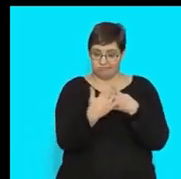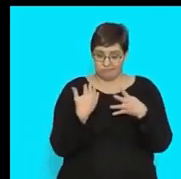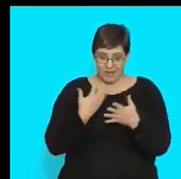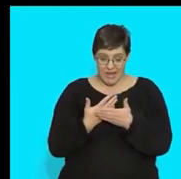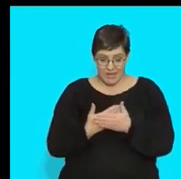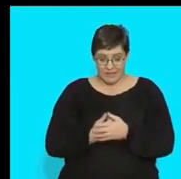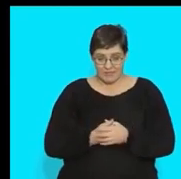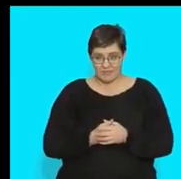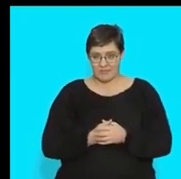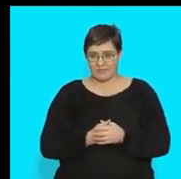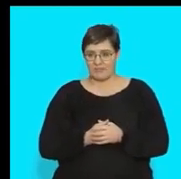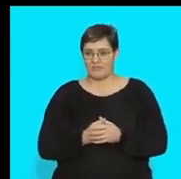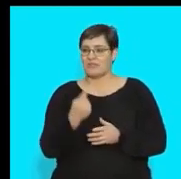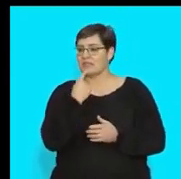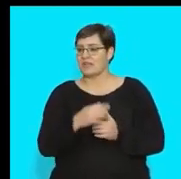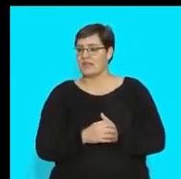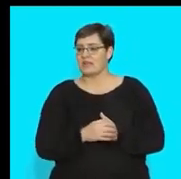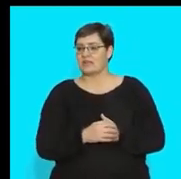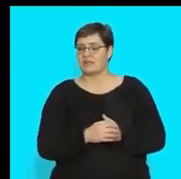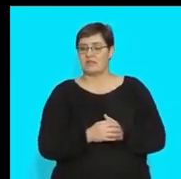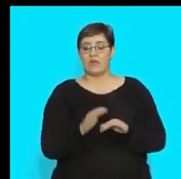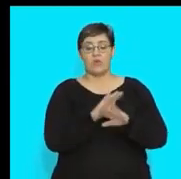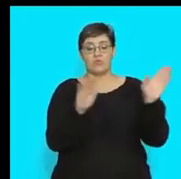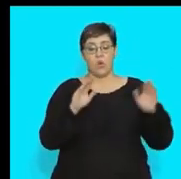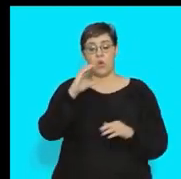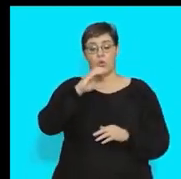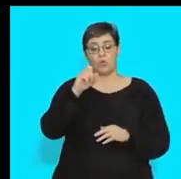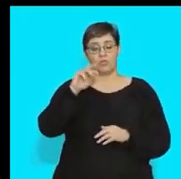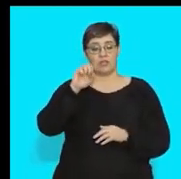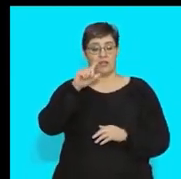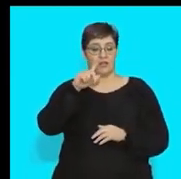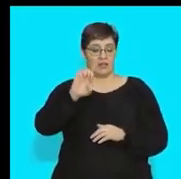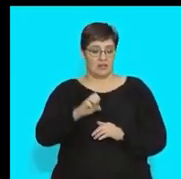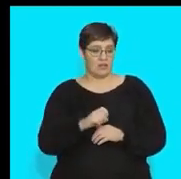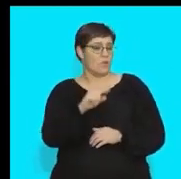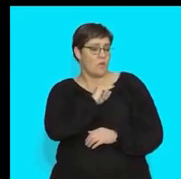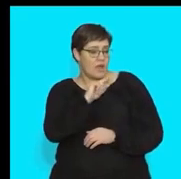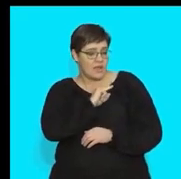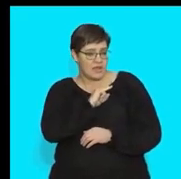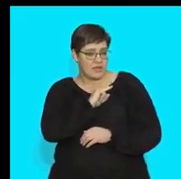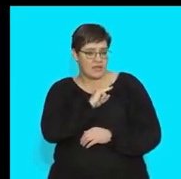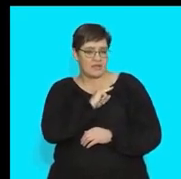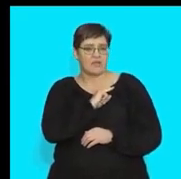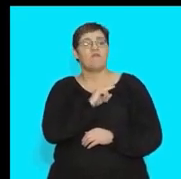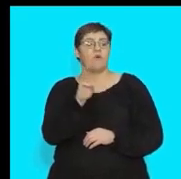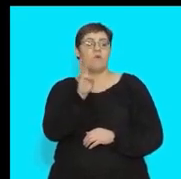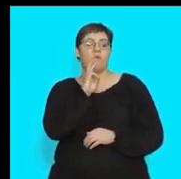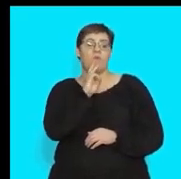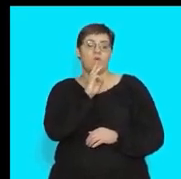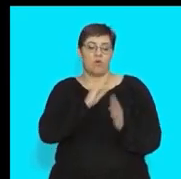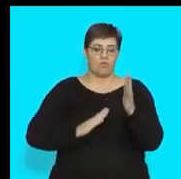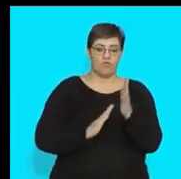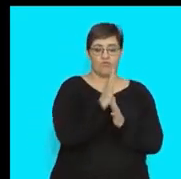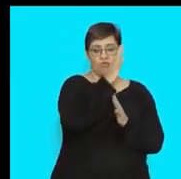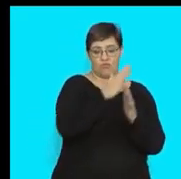water can move through. Right, you could have said no cuticle. Why? Again,